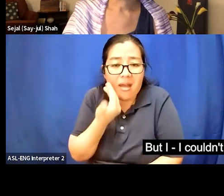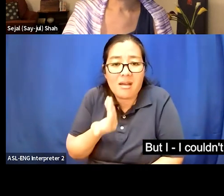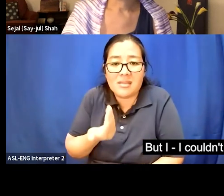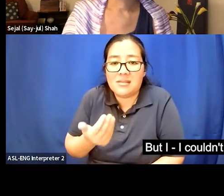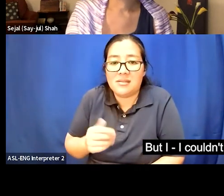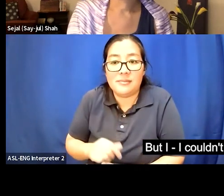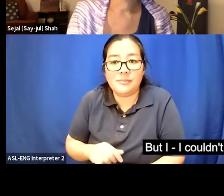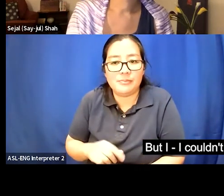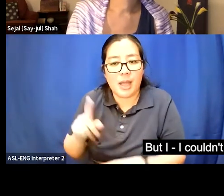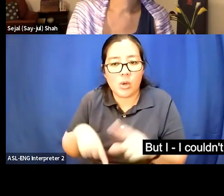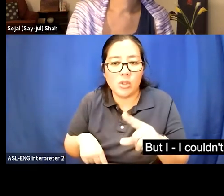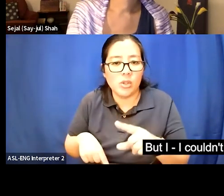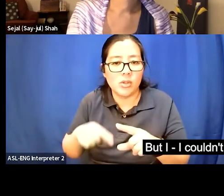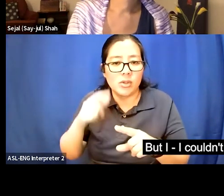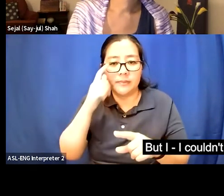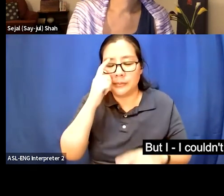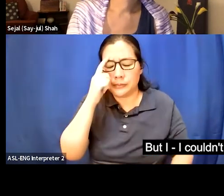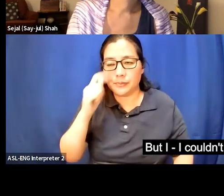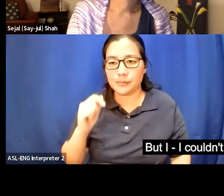I couldn't.